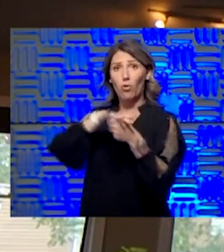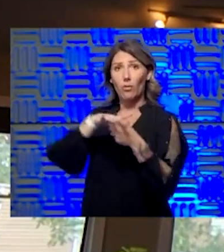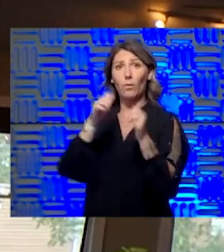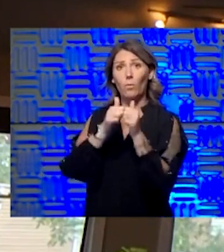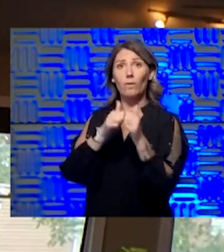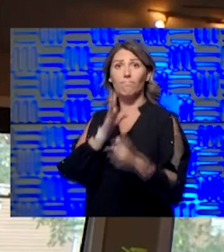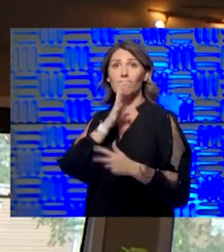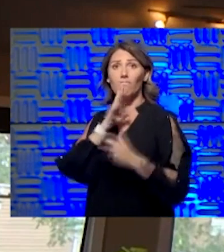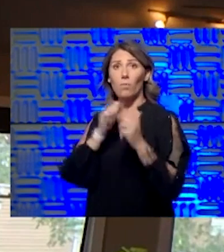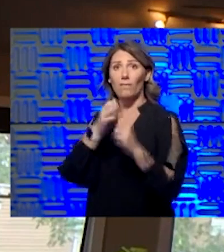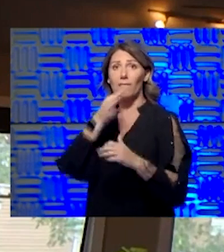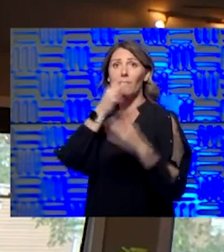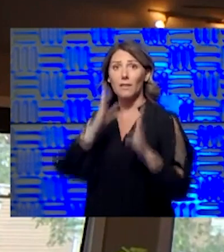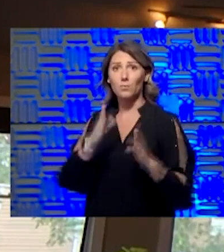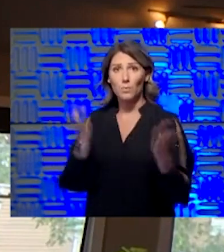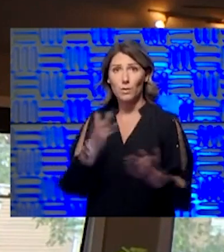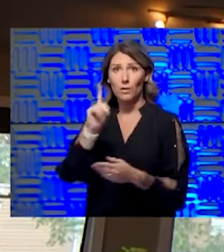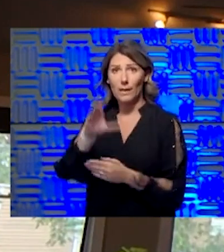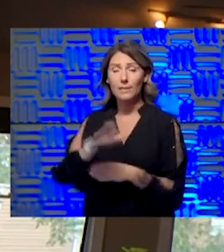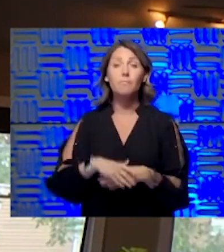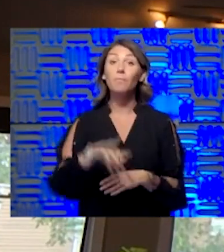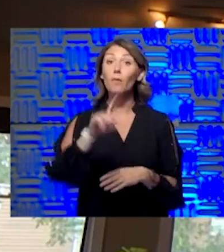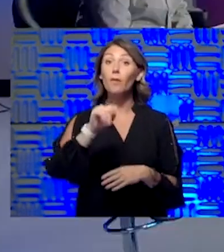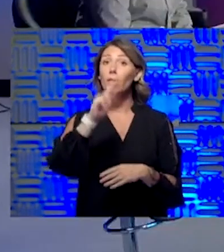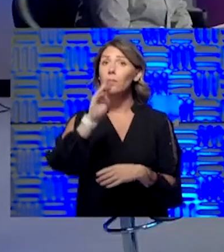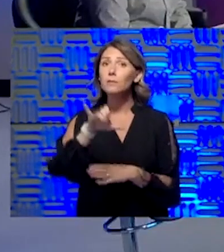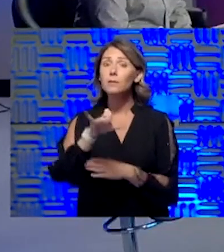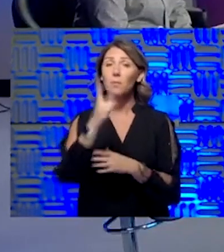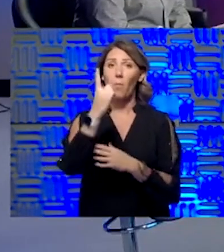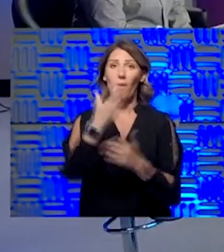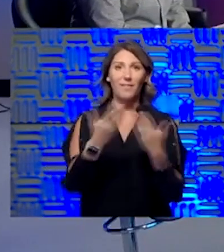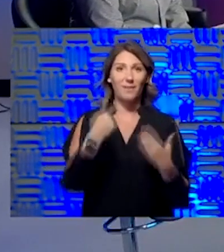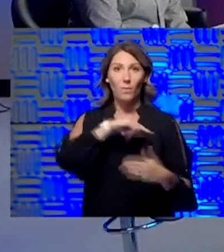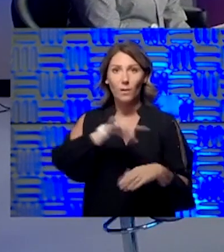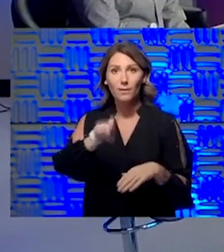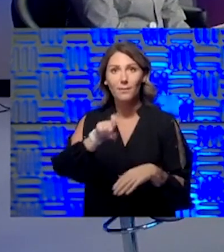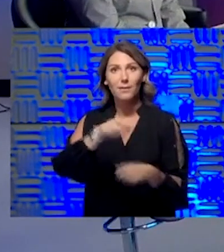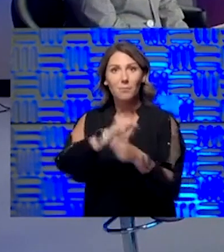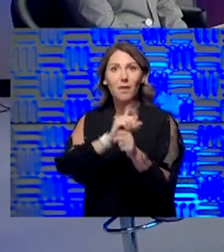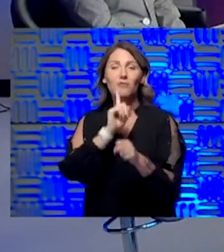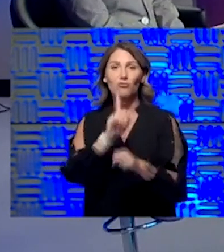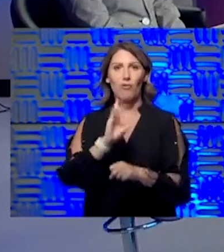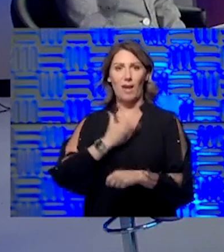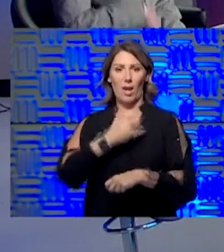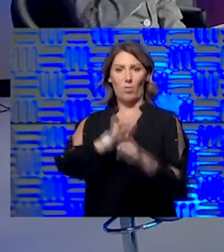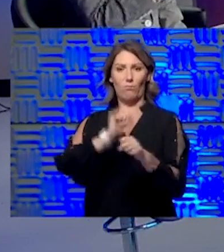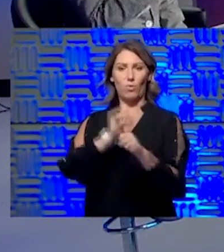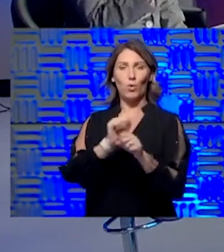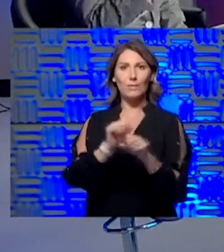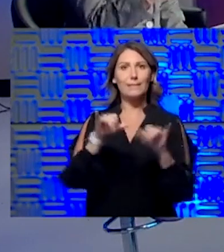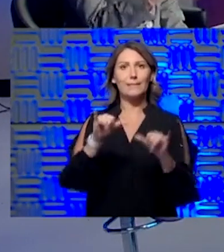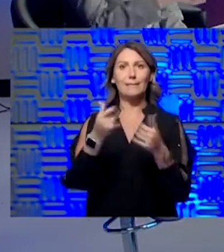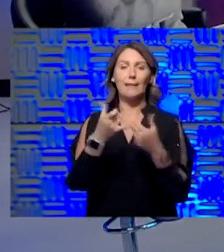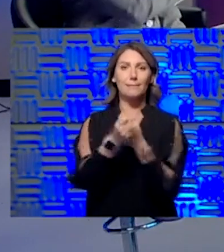here as compared to if Children's Mercy has. But just as you said, in general, the